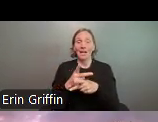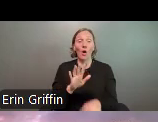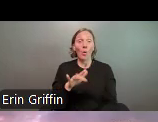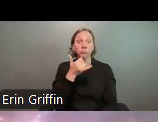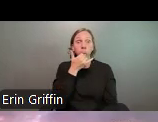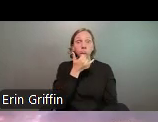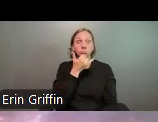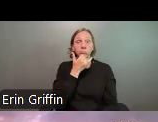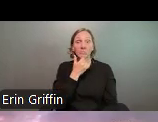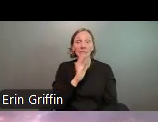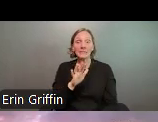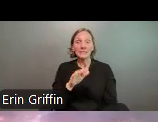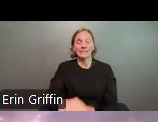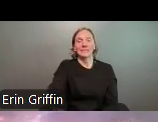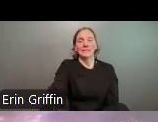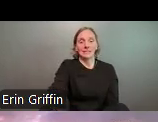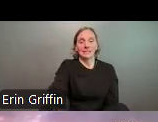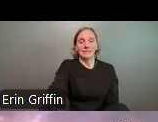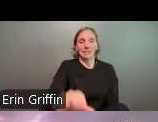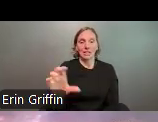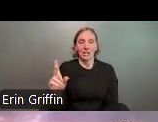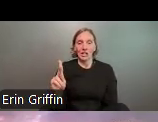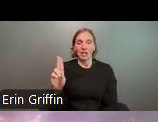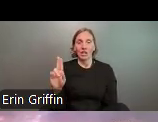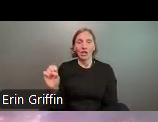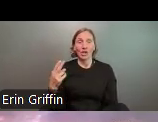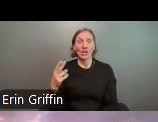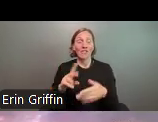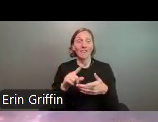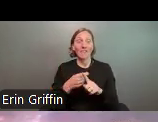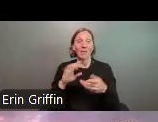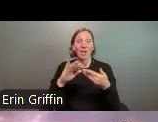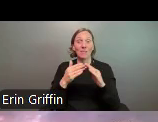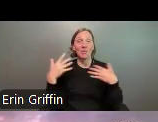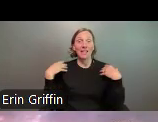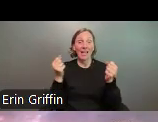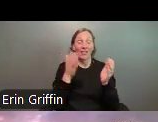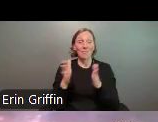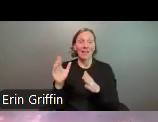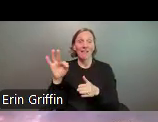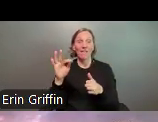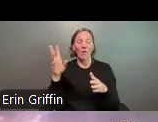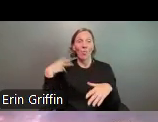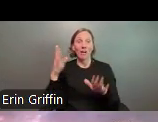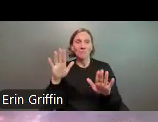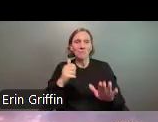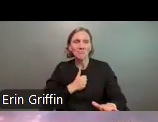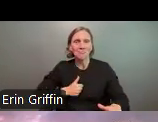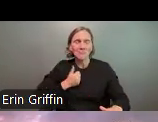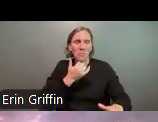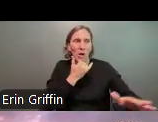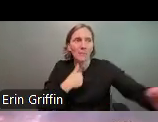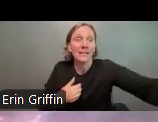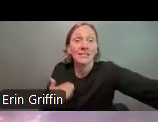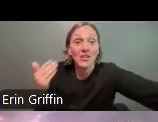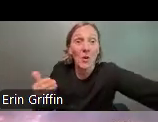apologize. Kush from Community Health Plan of Washington is going first. My apologies there. Go ahead, Kush.